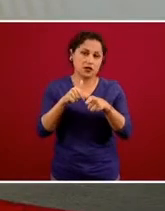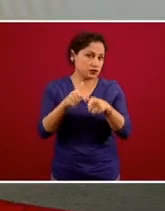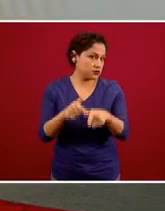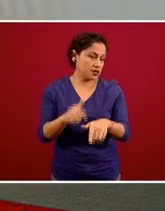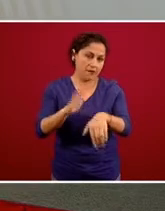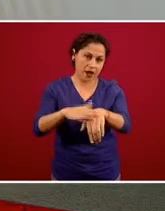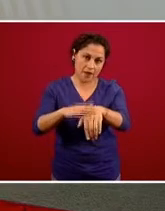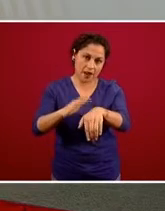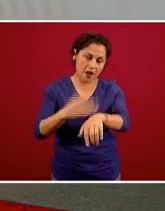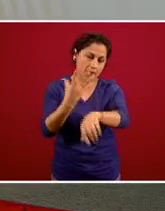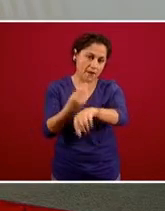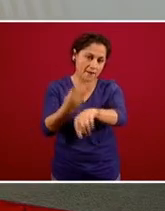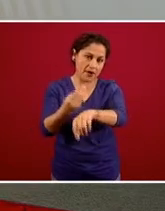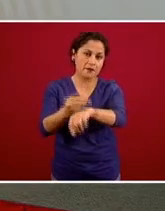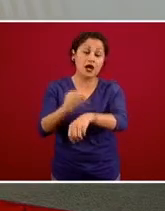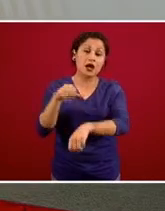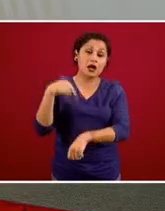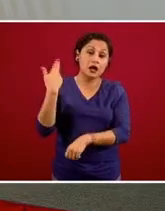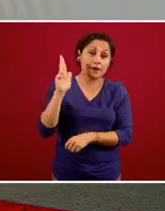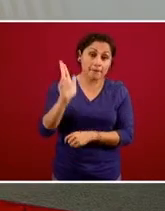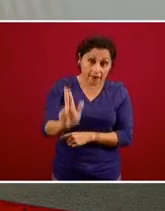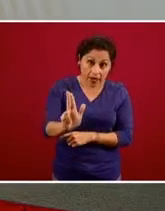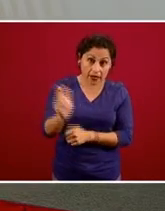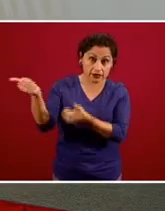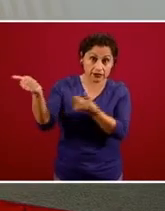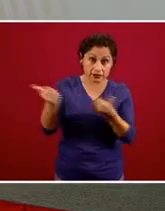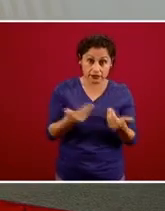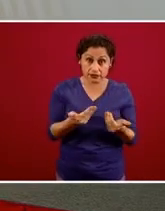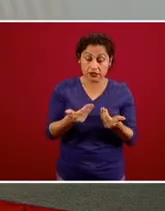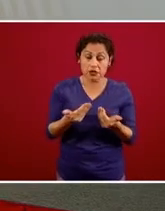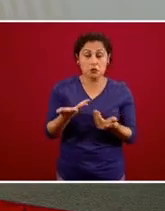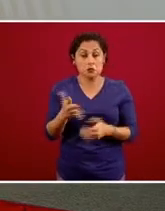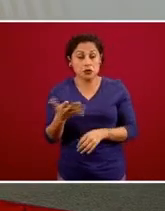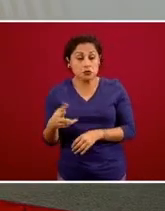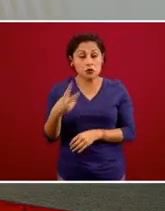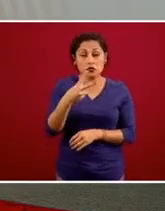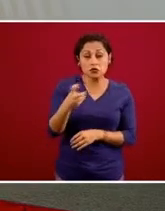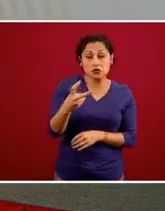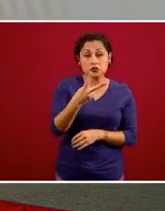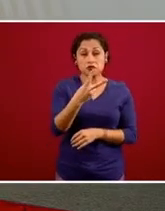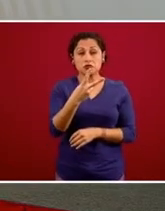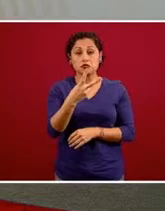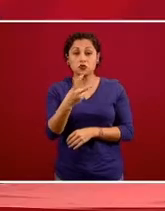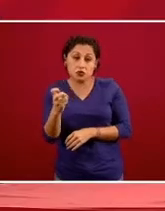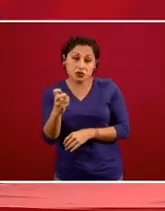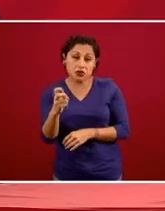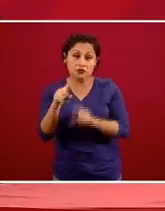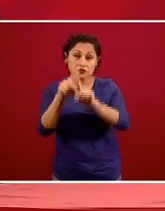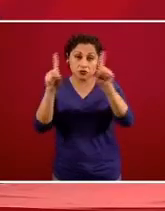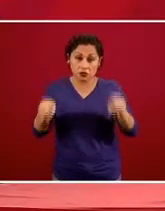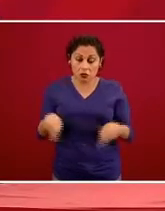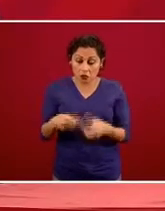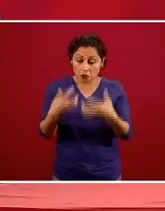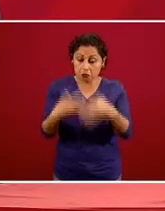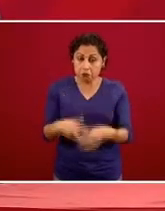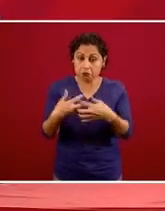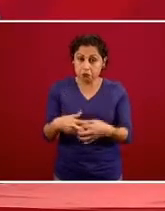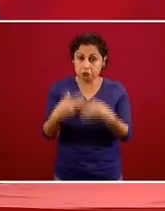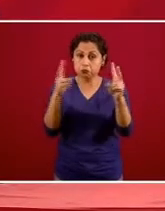is 526, and it continues to go up. Next week we will get